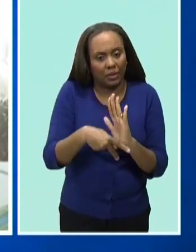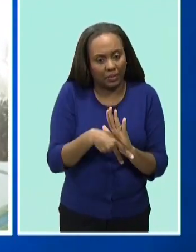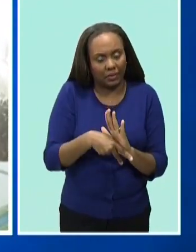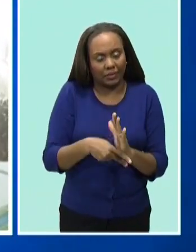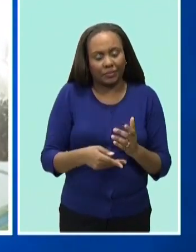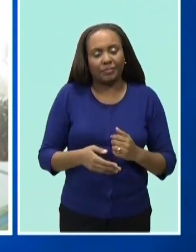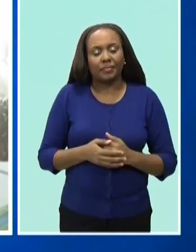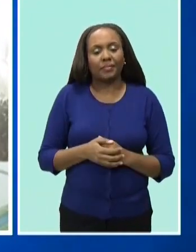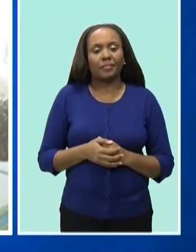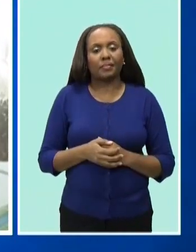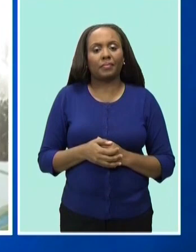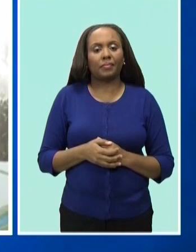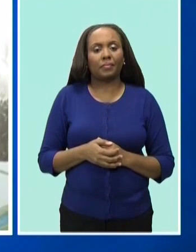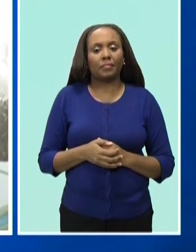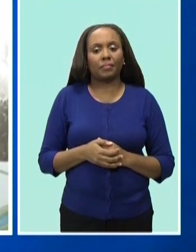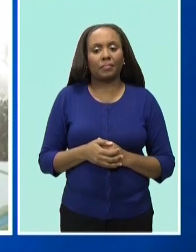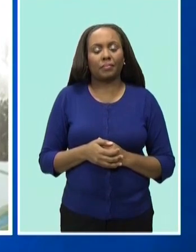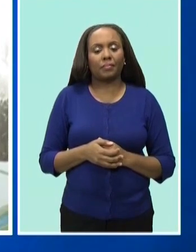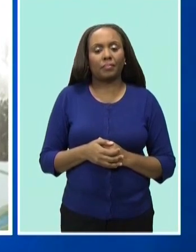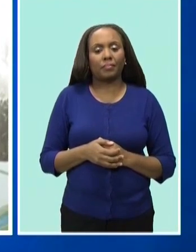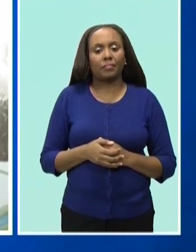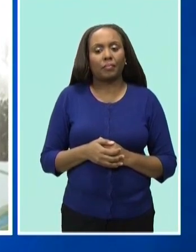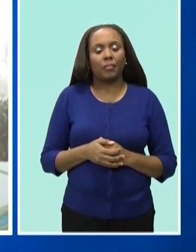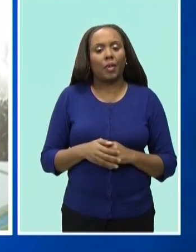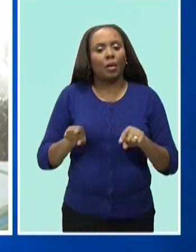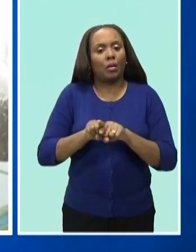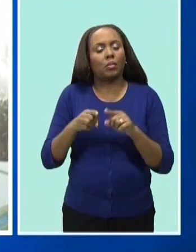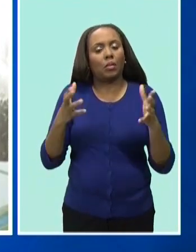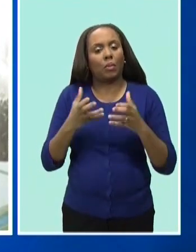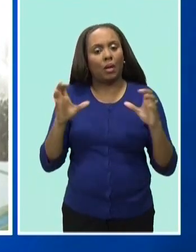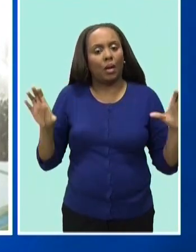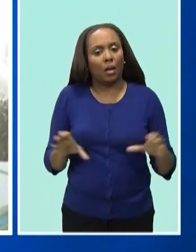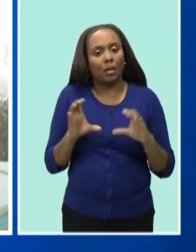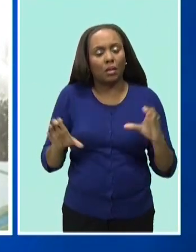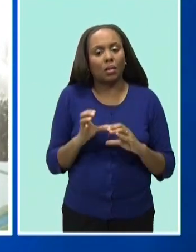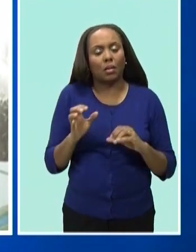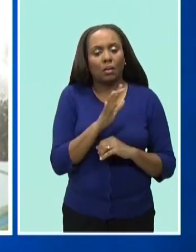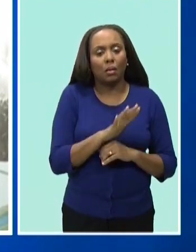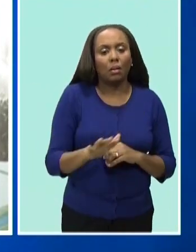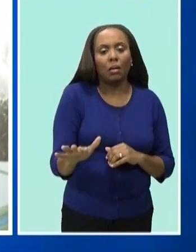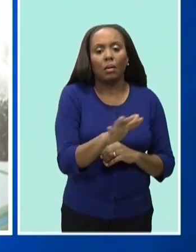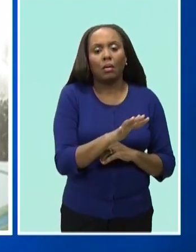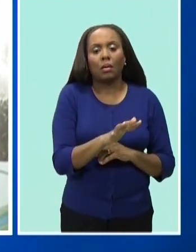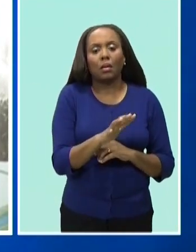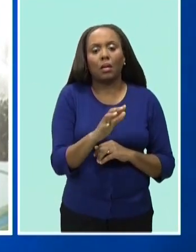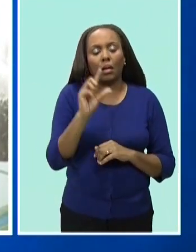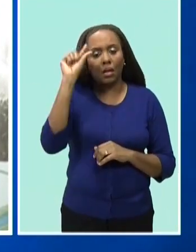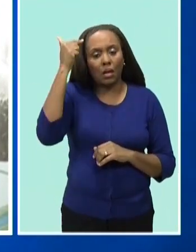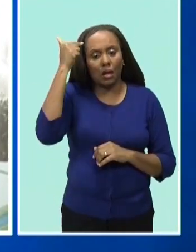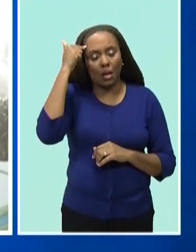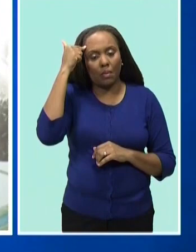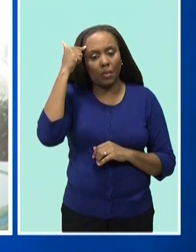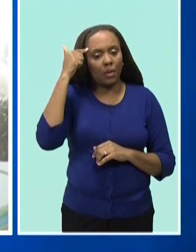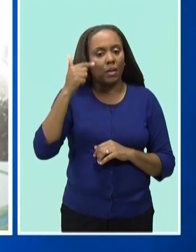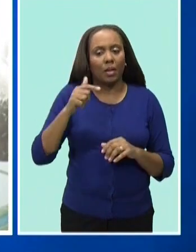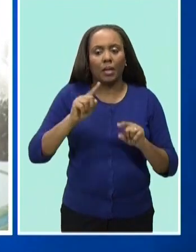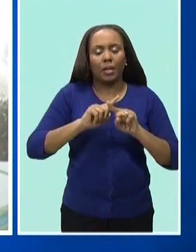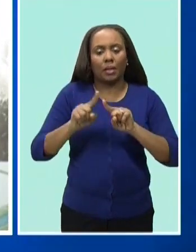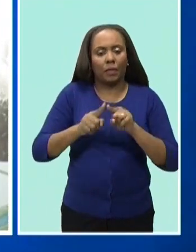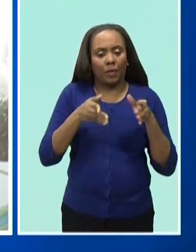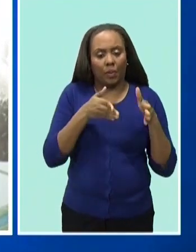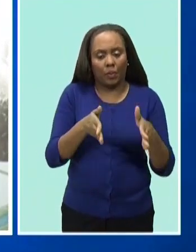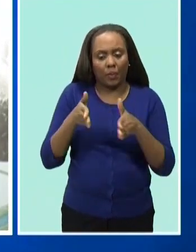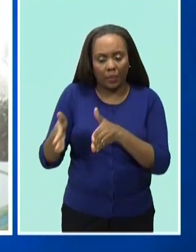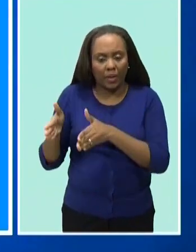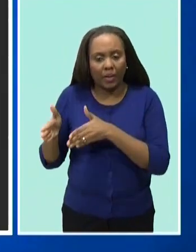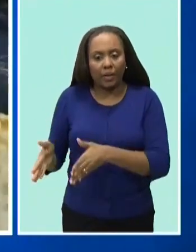to it. And to ensure that action is taken across all of government, horizontally and vertically, way down